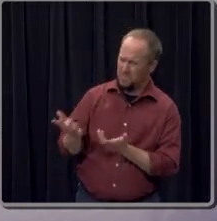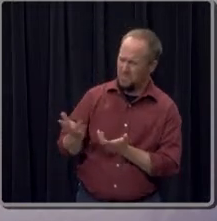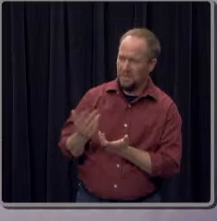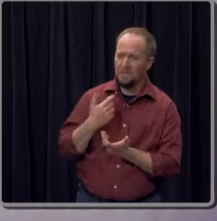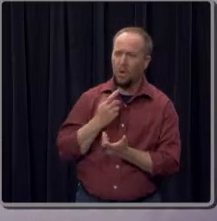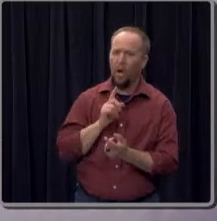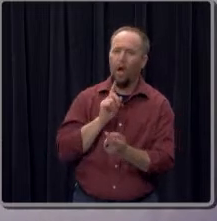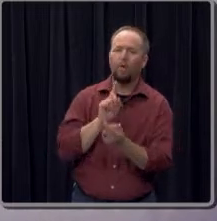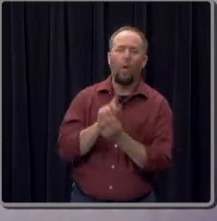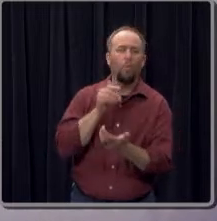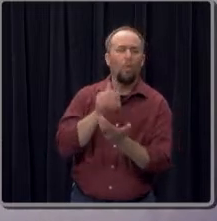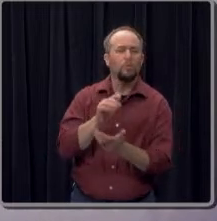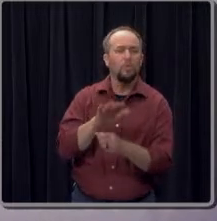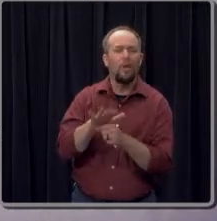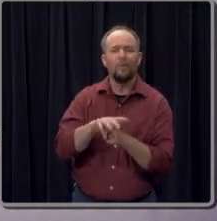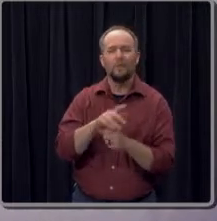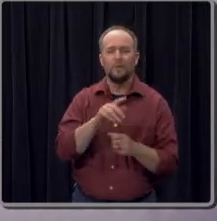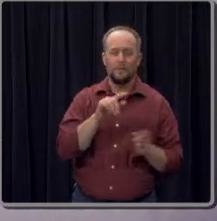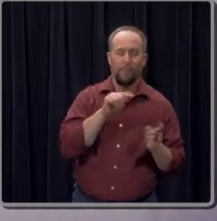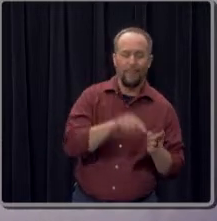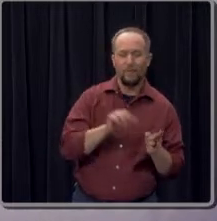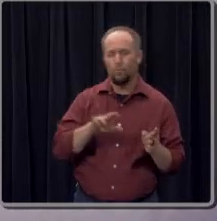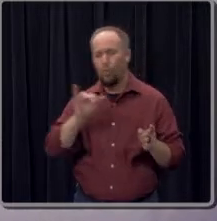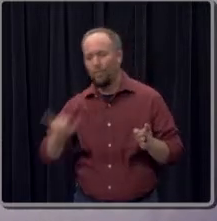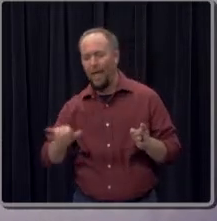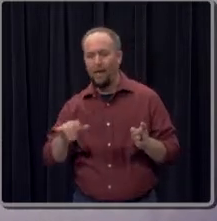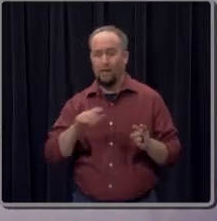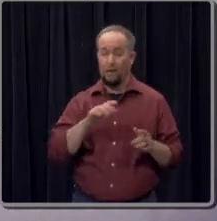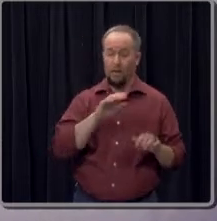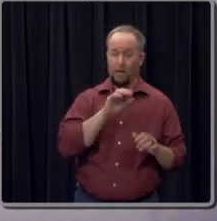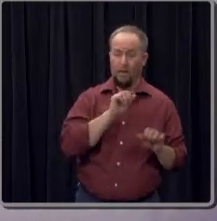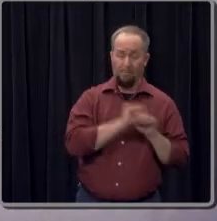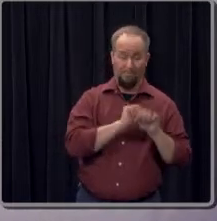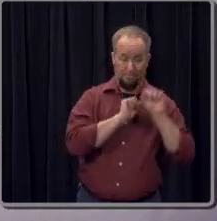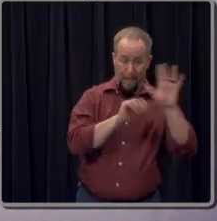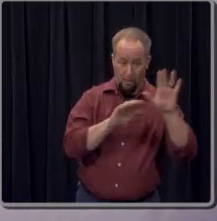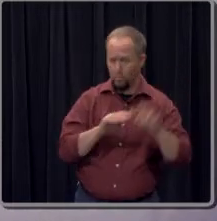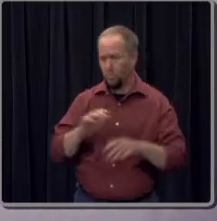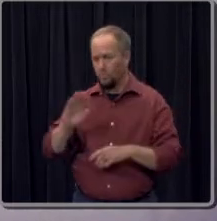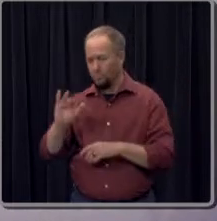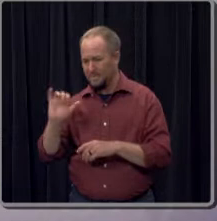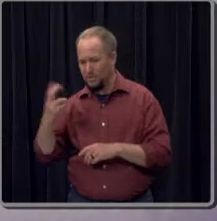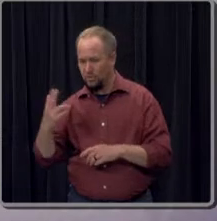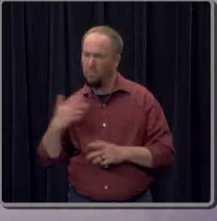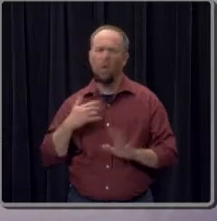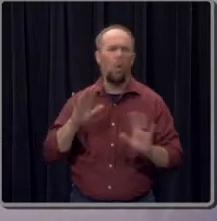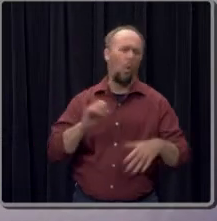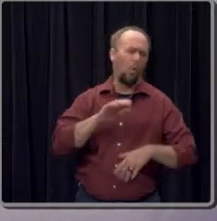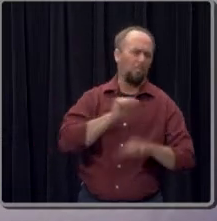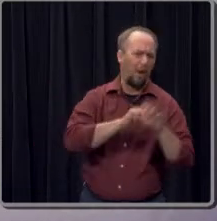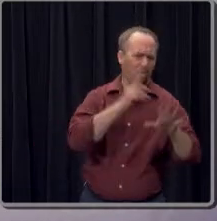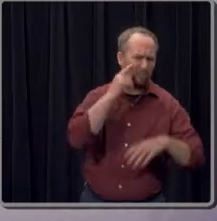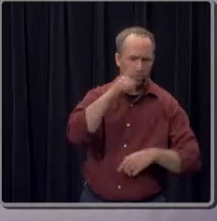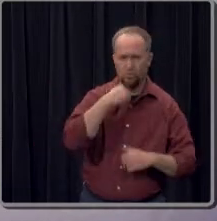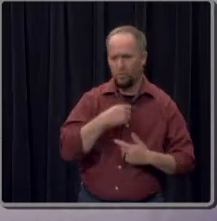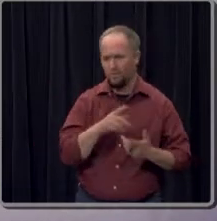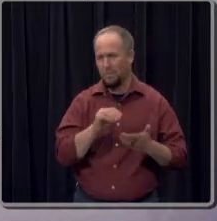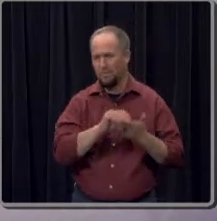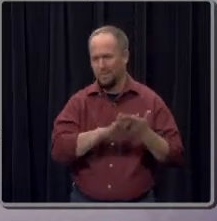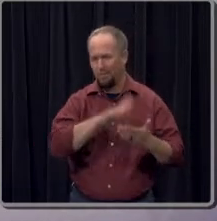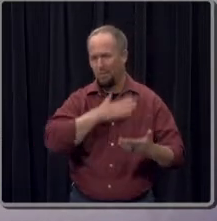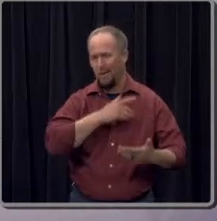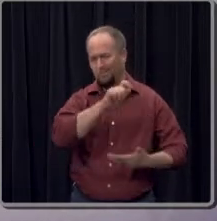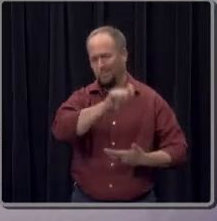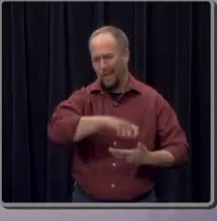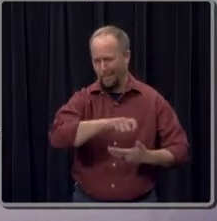got up there close, and it says this or that, and the choice was mountain or beach. And so I said, oh, mountains for sure. So he put my tally mark